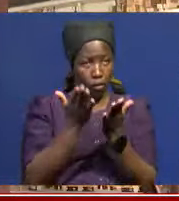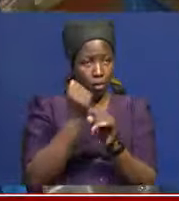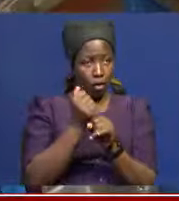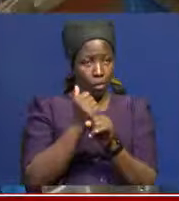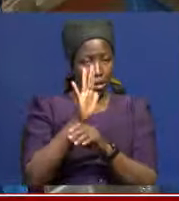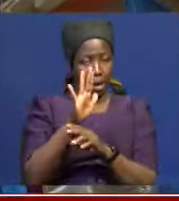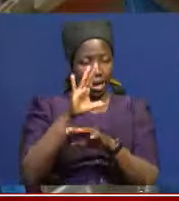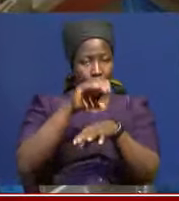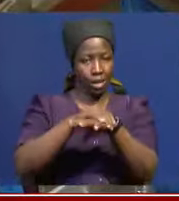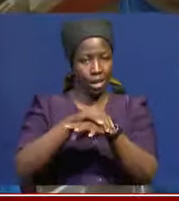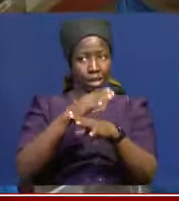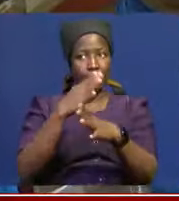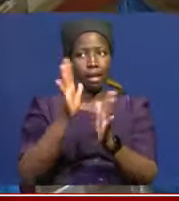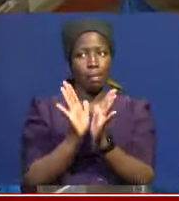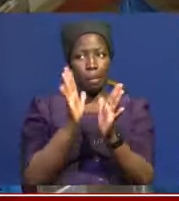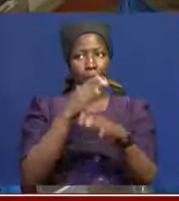trust,